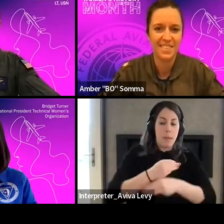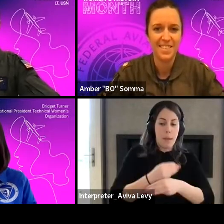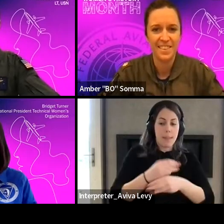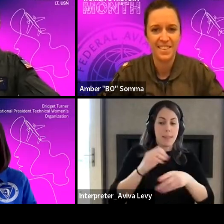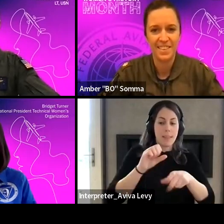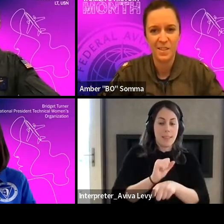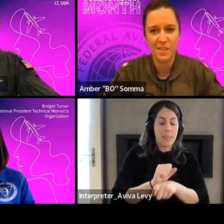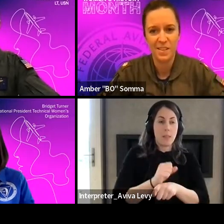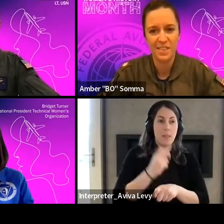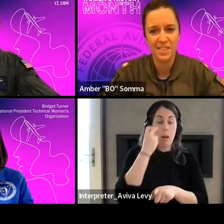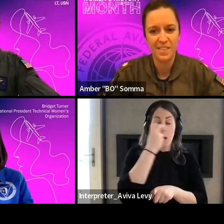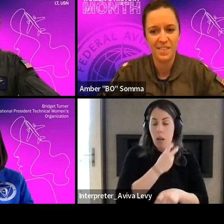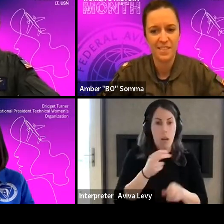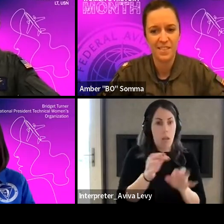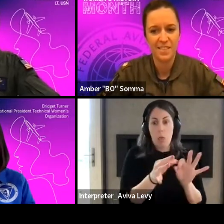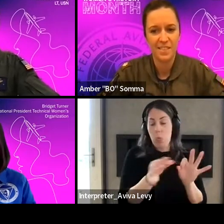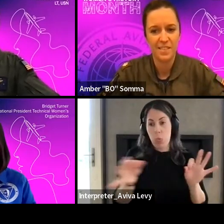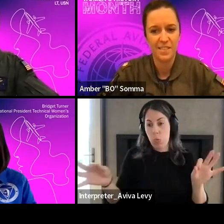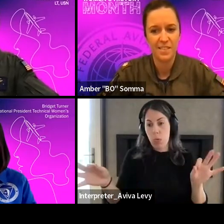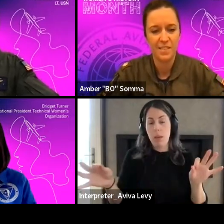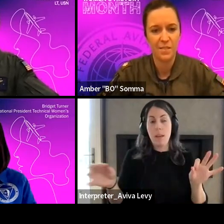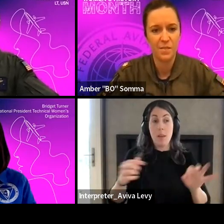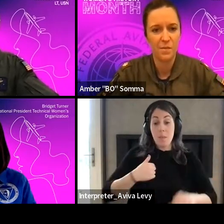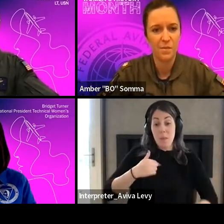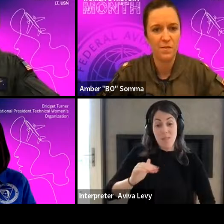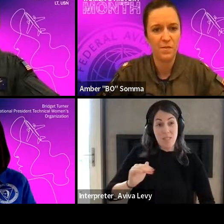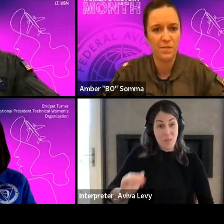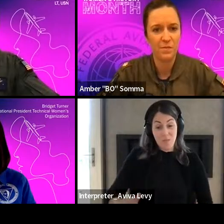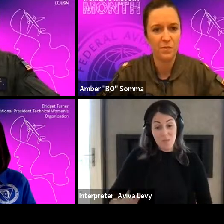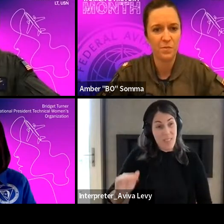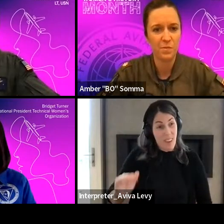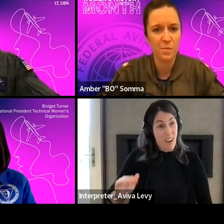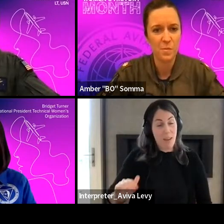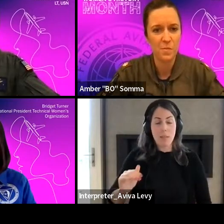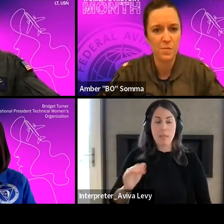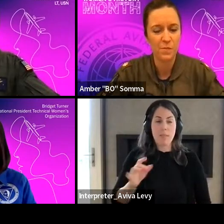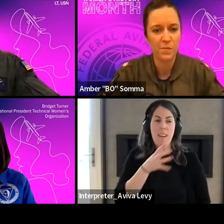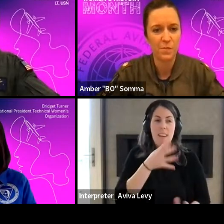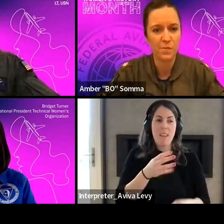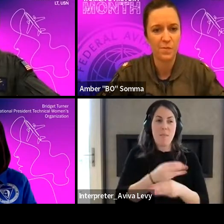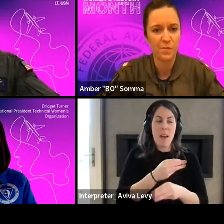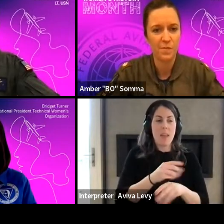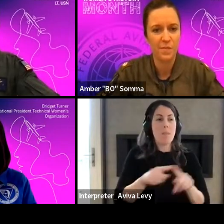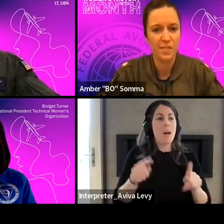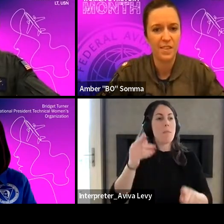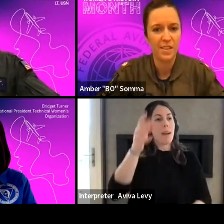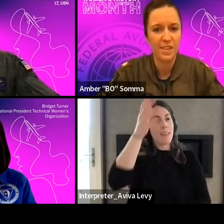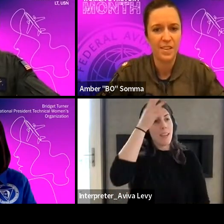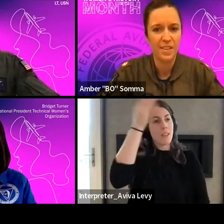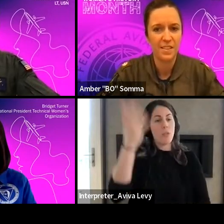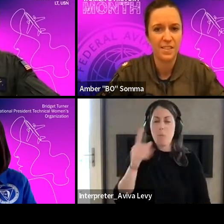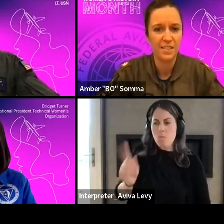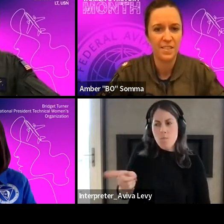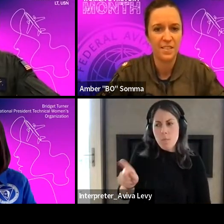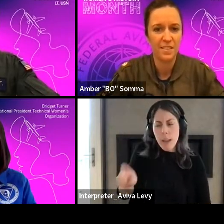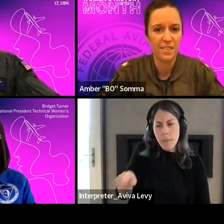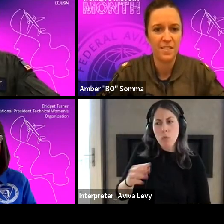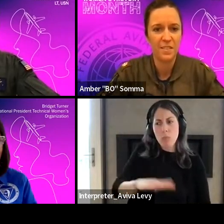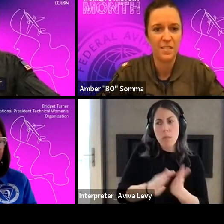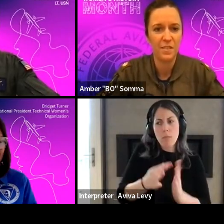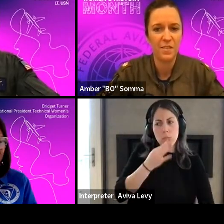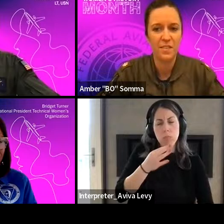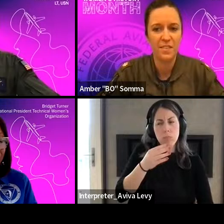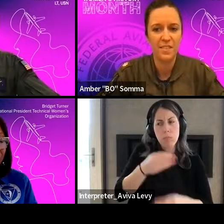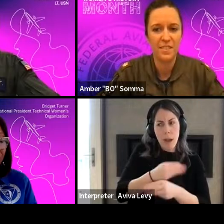mouthful. I hated math when I was young. My dad told me I had to be good at math to be a pilot. So then I went and majored in math, go